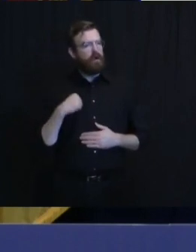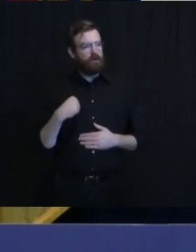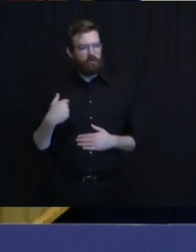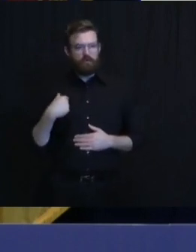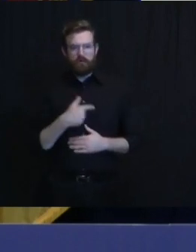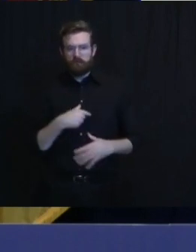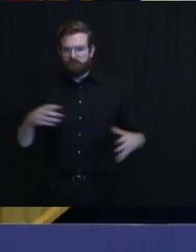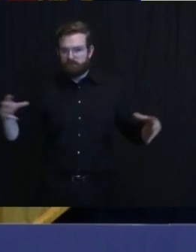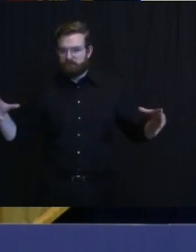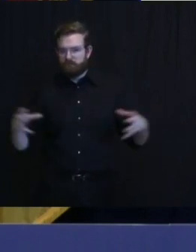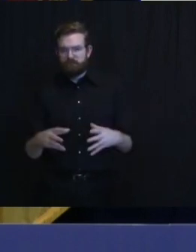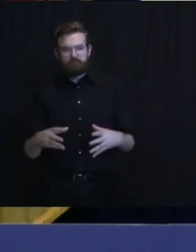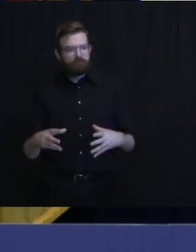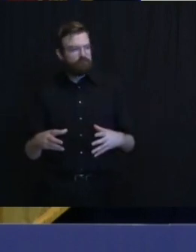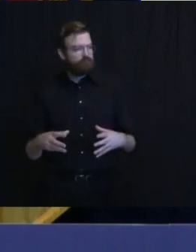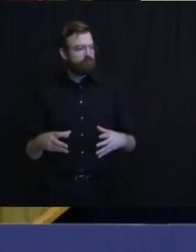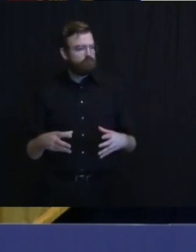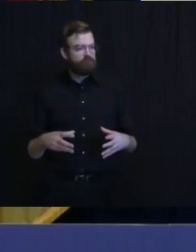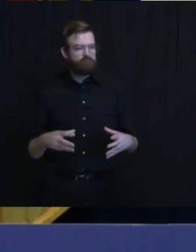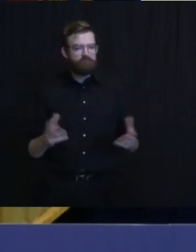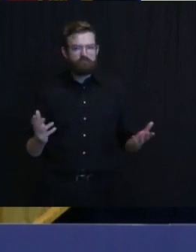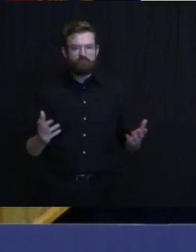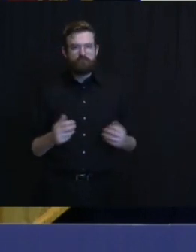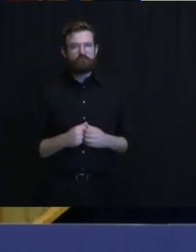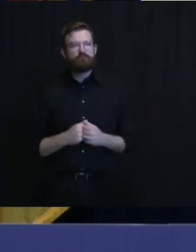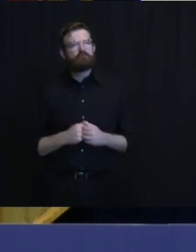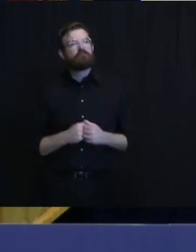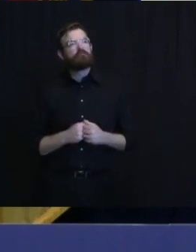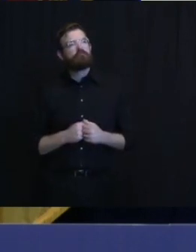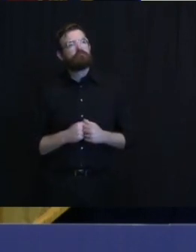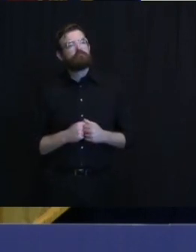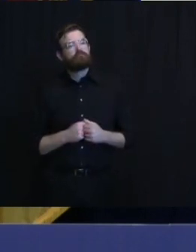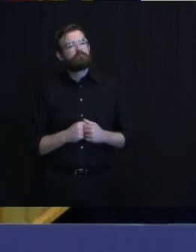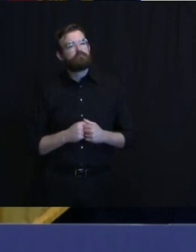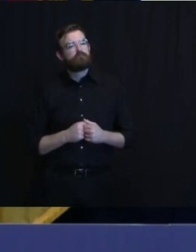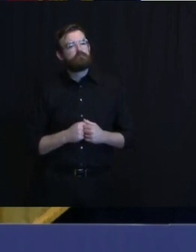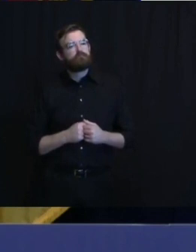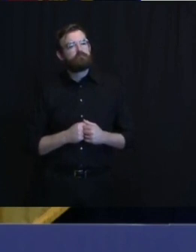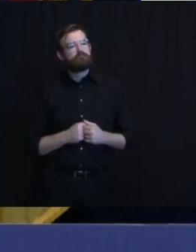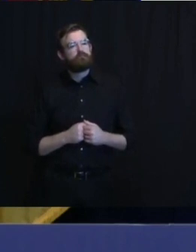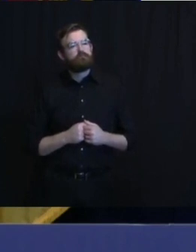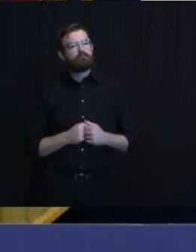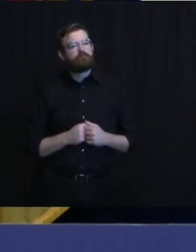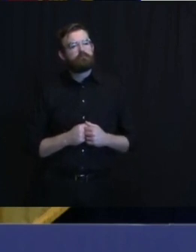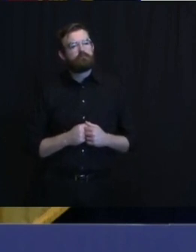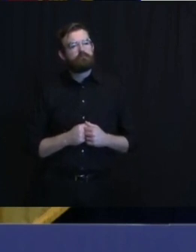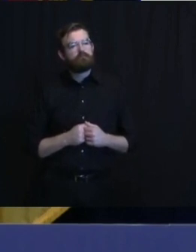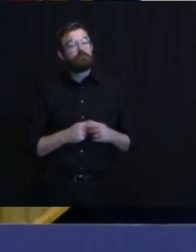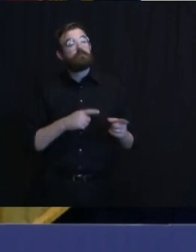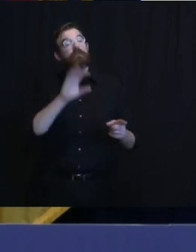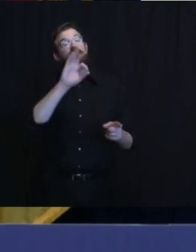was raised so quickly to put the title of freeholder into the history bin. The